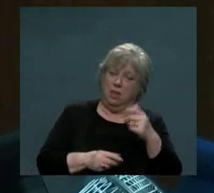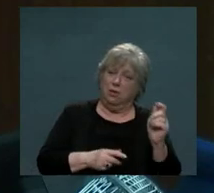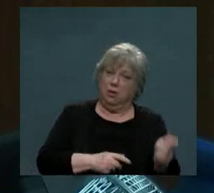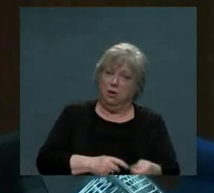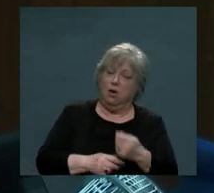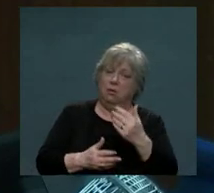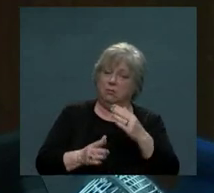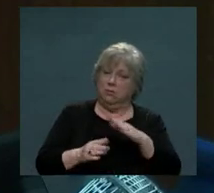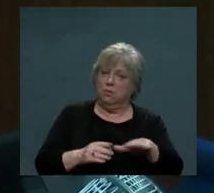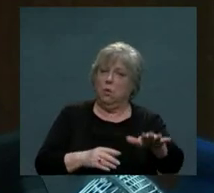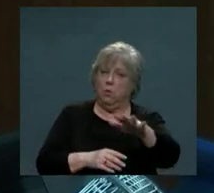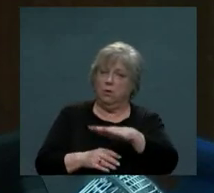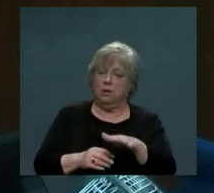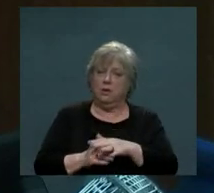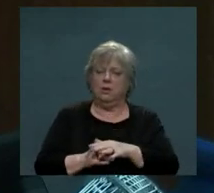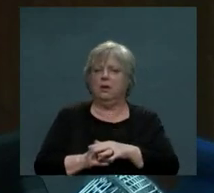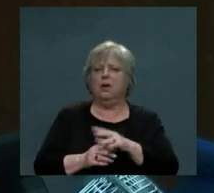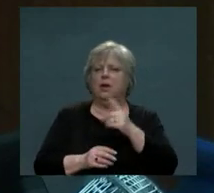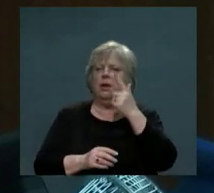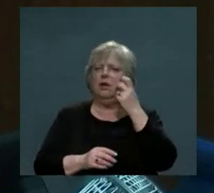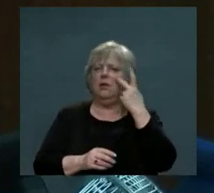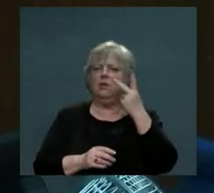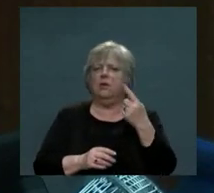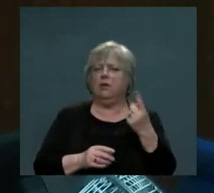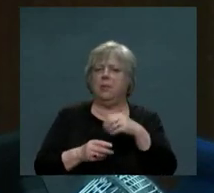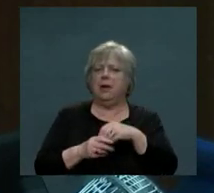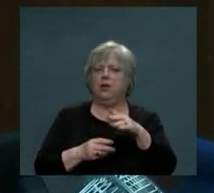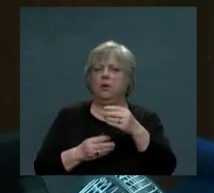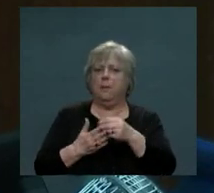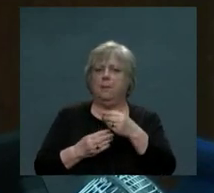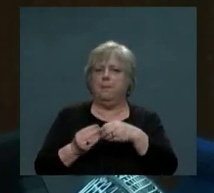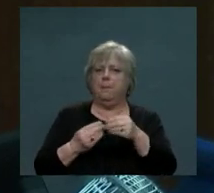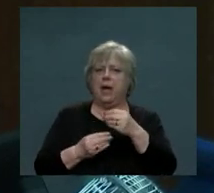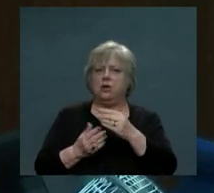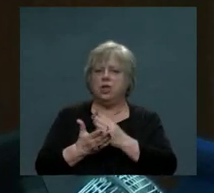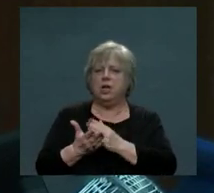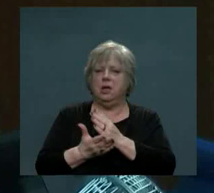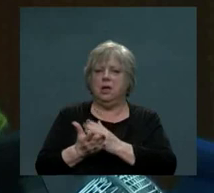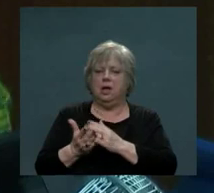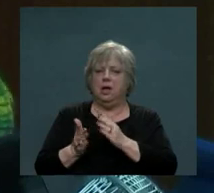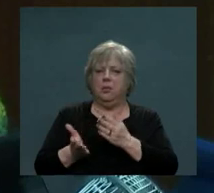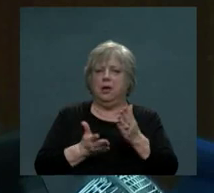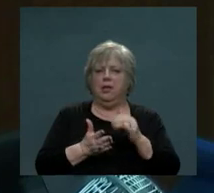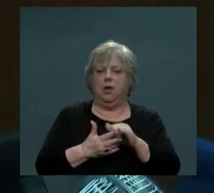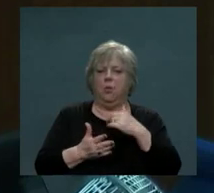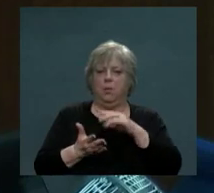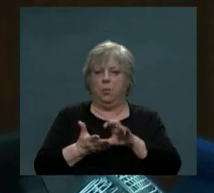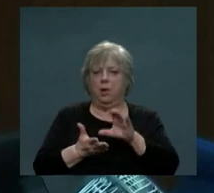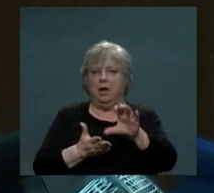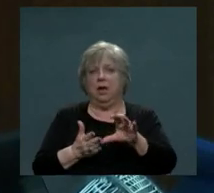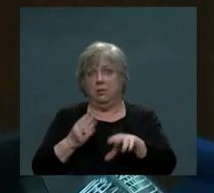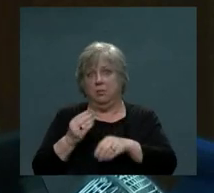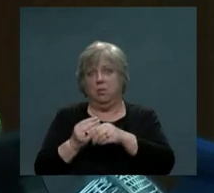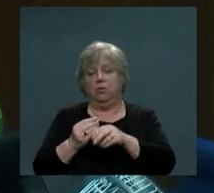Because I saw something in your budget presentation where we were putting in an additional $246,000